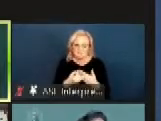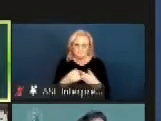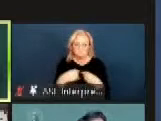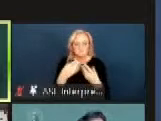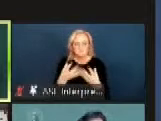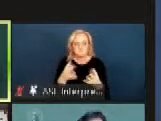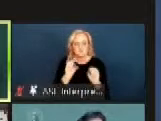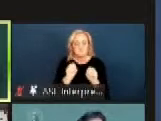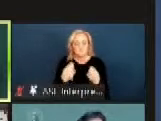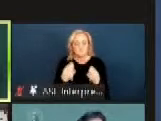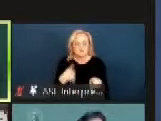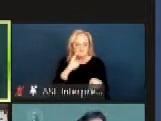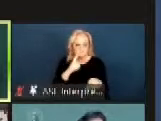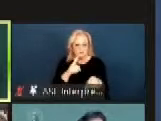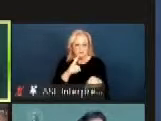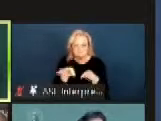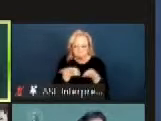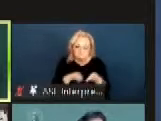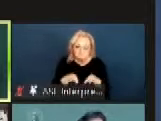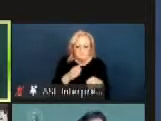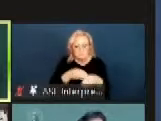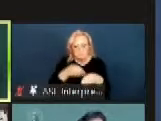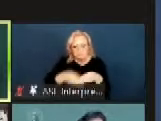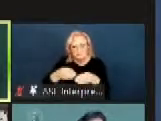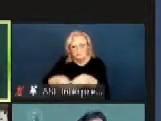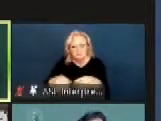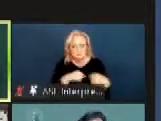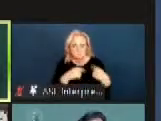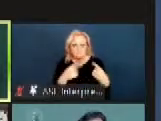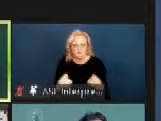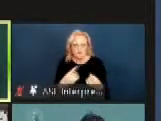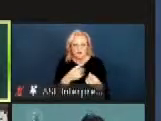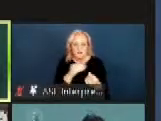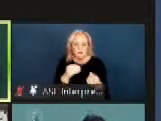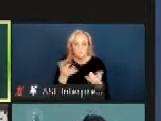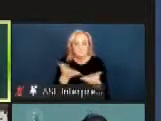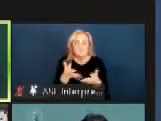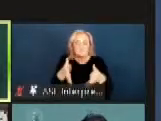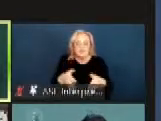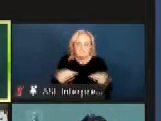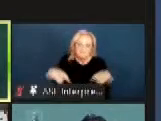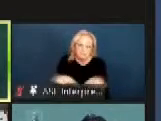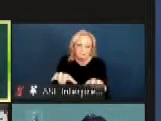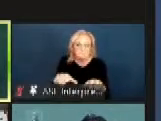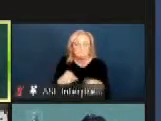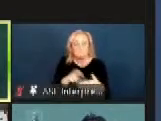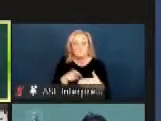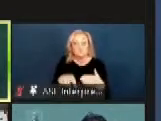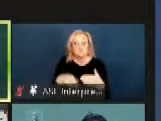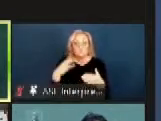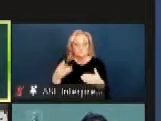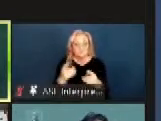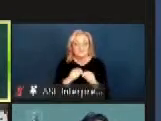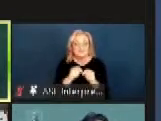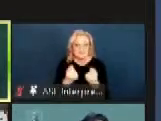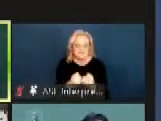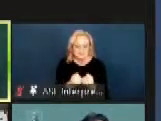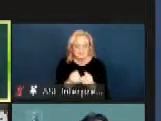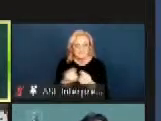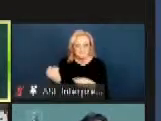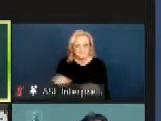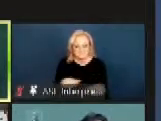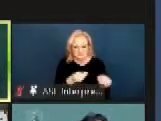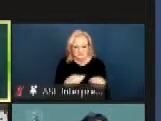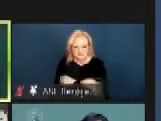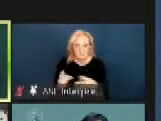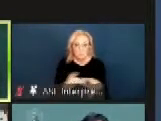completed so far to help inform what is needed to get the project to completion. The Results Washington team, serving in a facilitation and